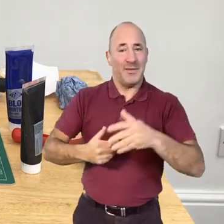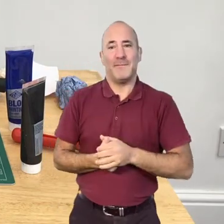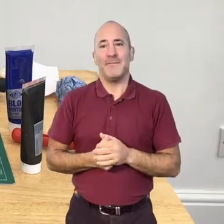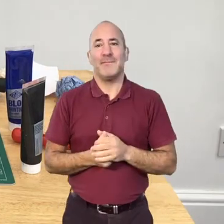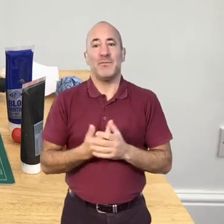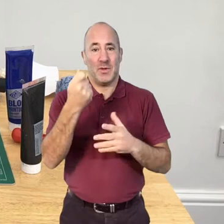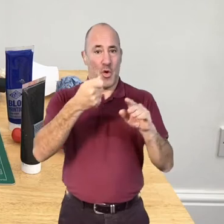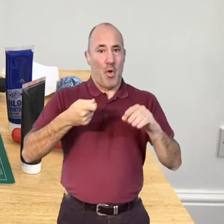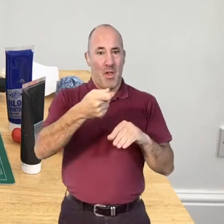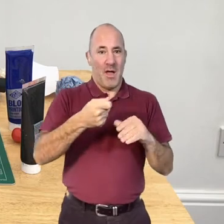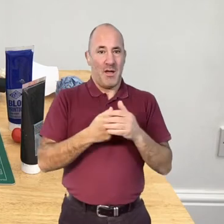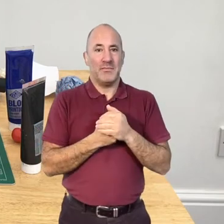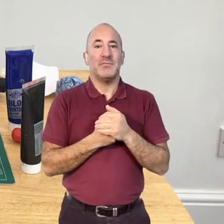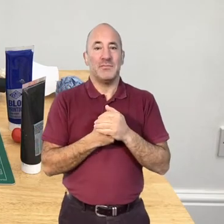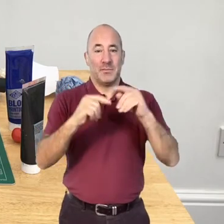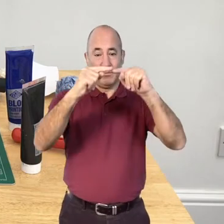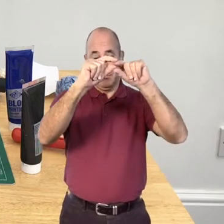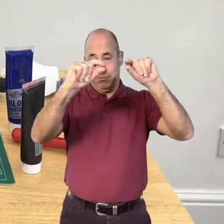Then get your roller